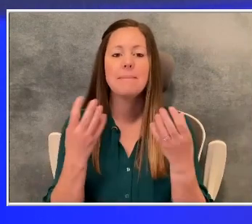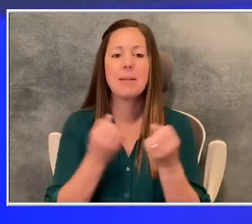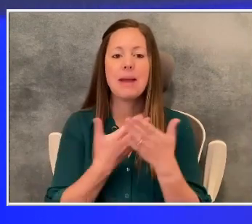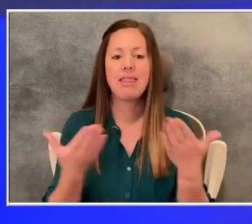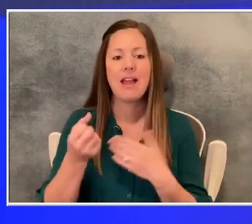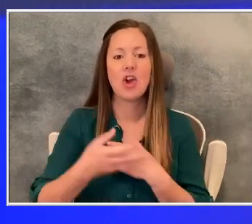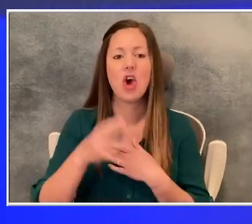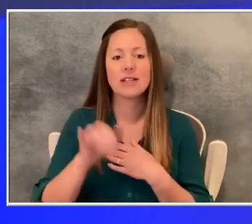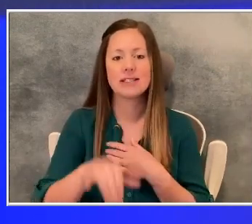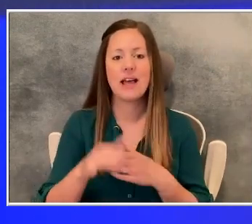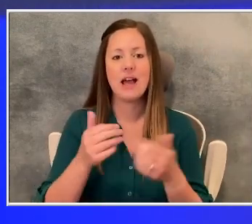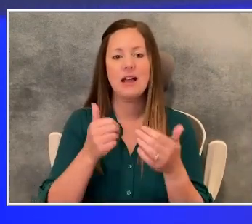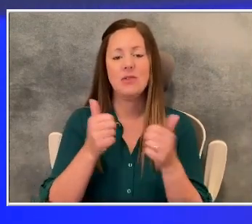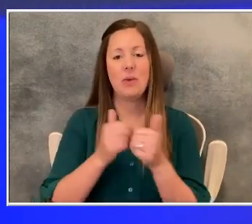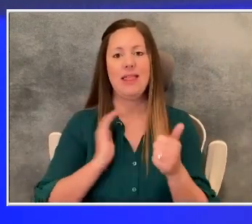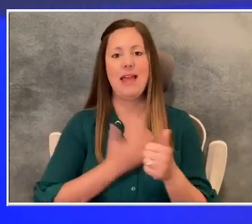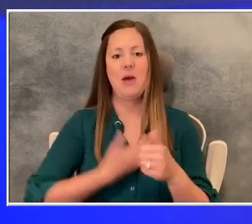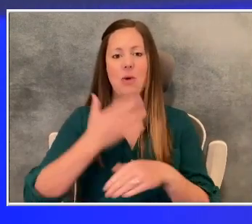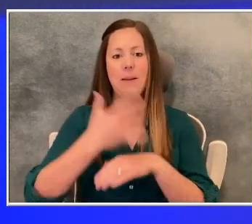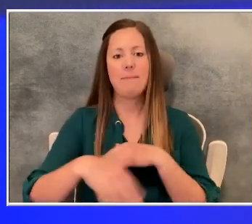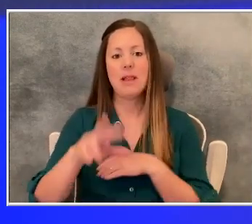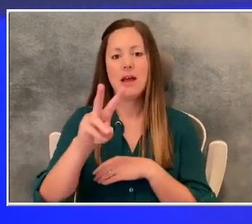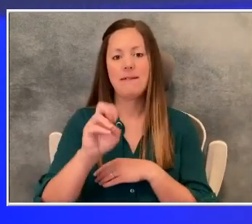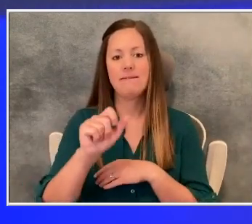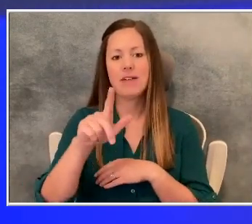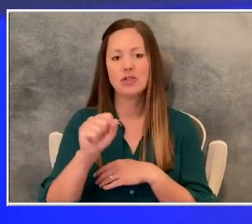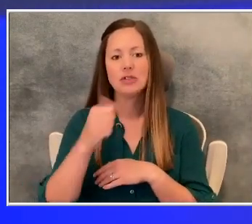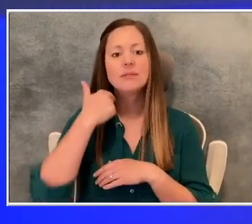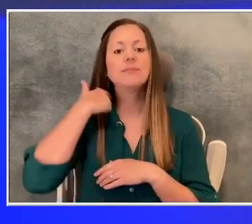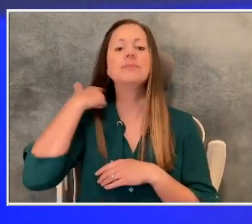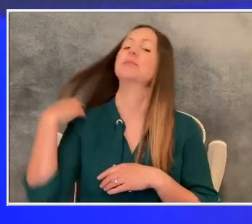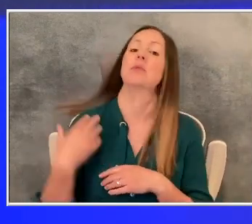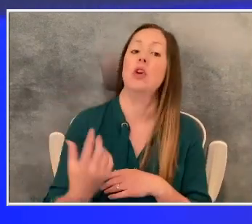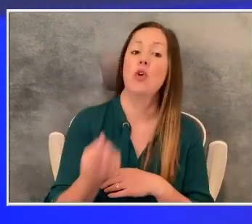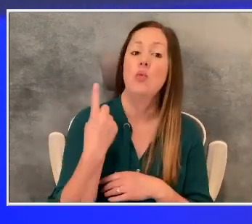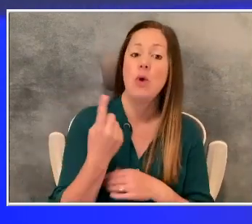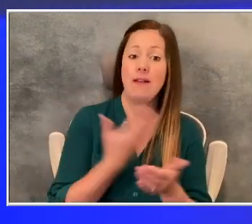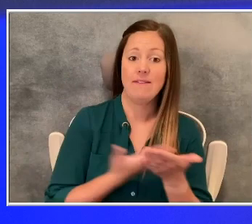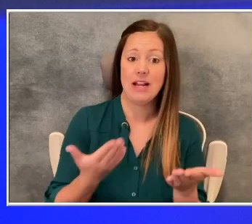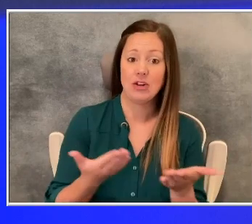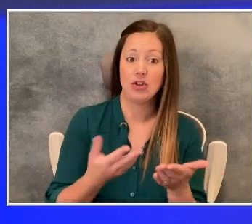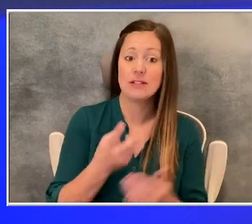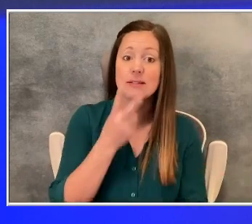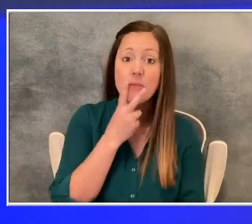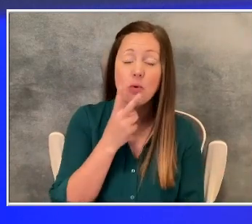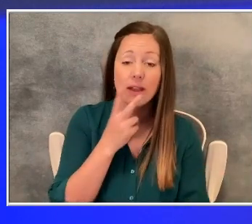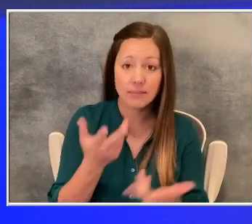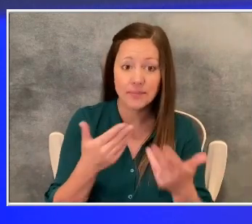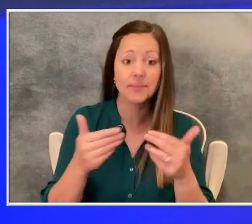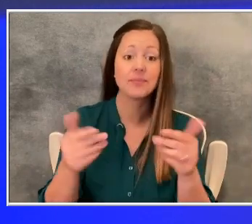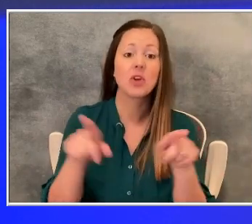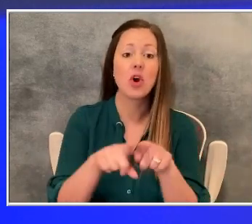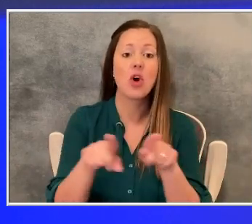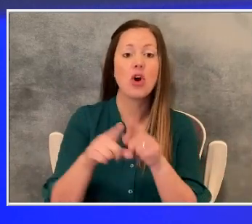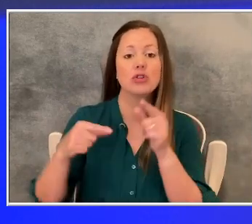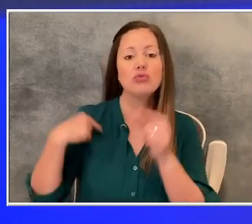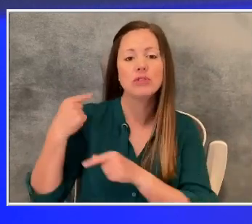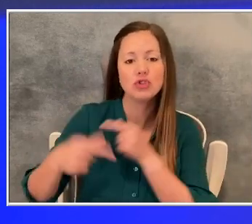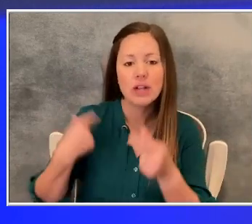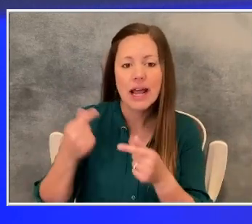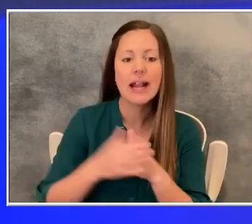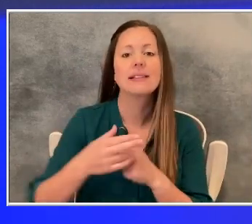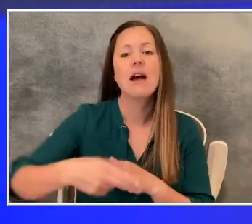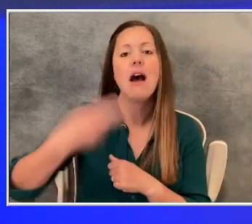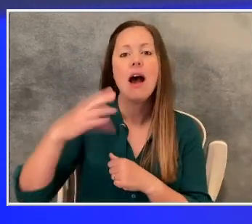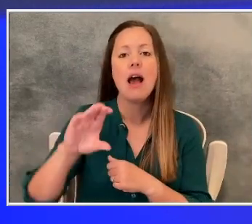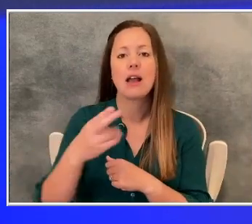blood vessels in general. One of the main risk factors is smoking. Also, genetics and high cholesterol play a big role as